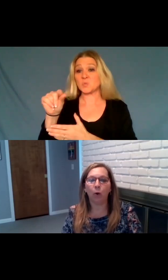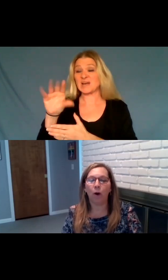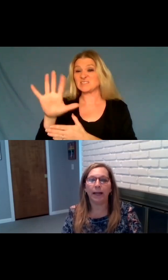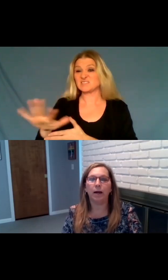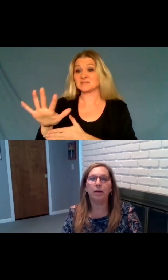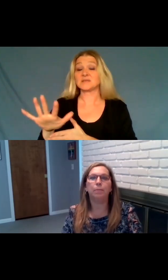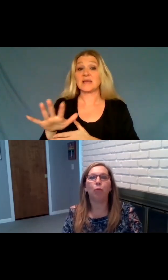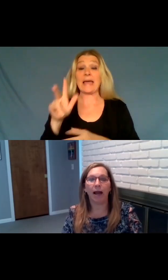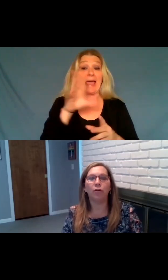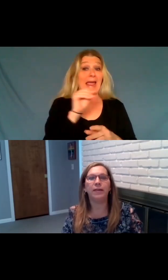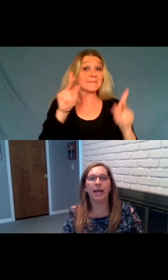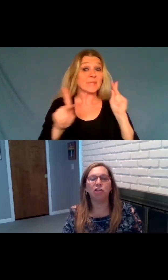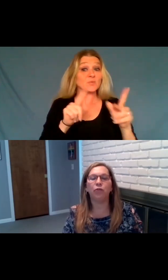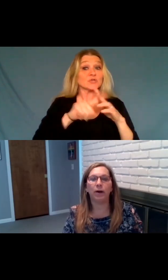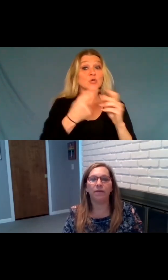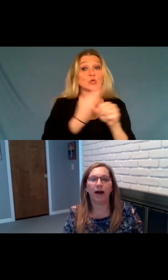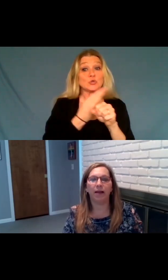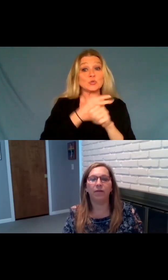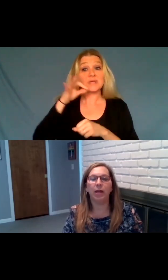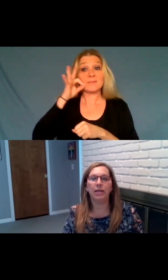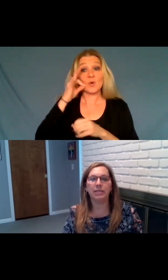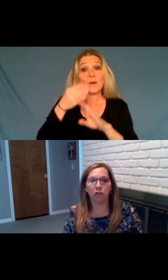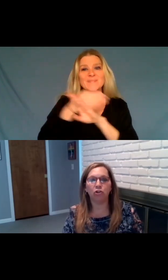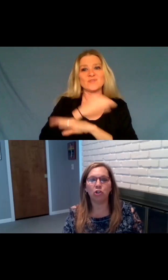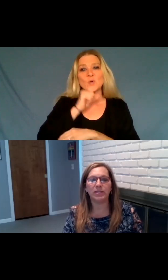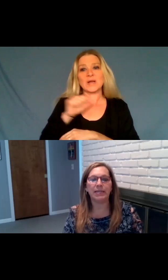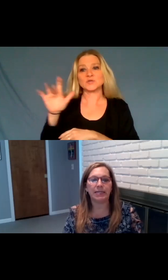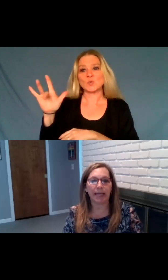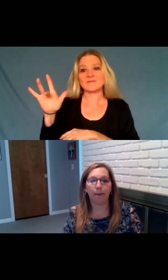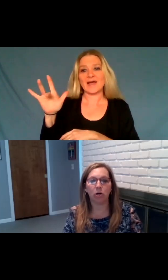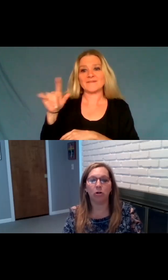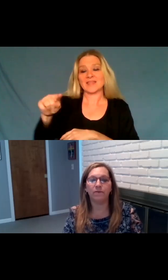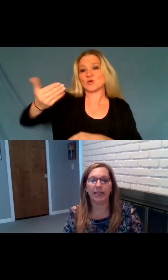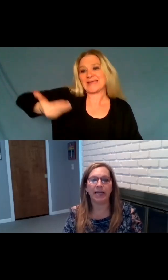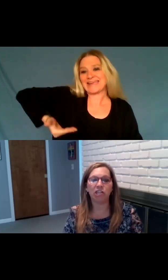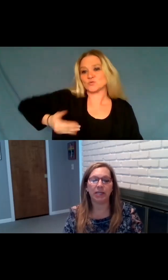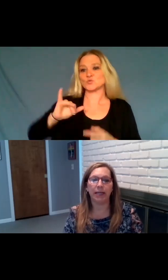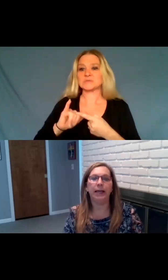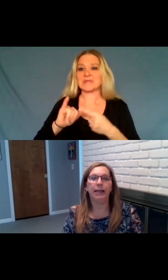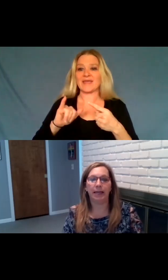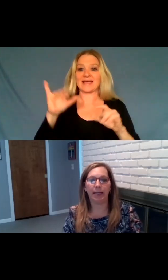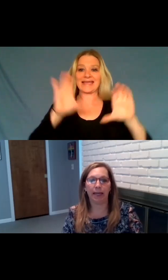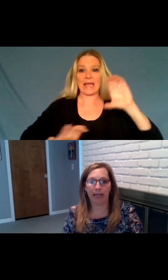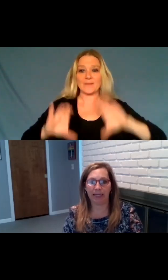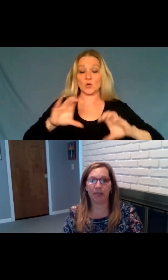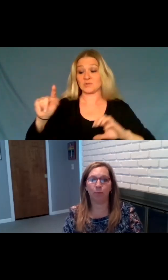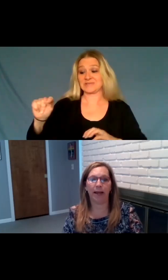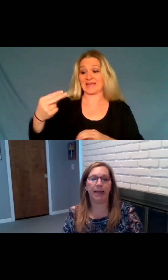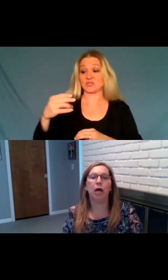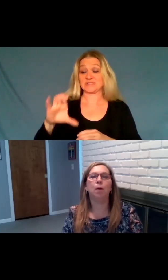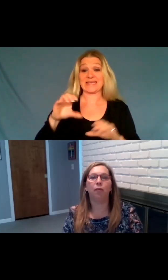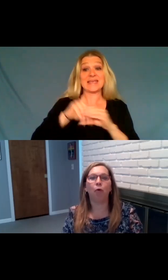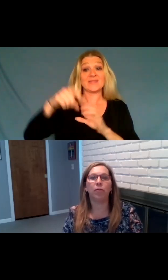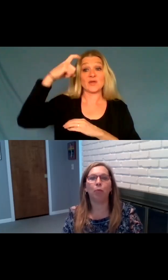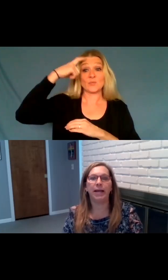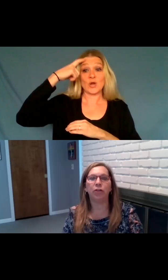using marijuana prior to the age of 25 is introducing this chemical of THC into the